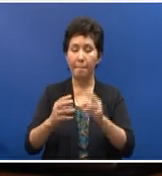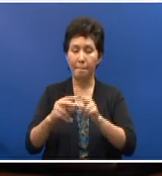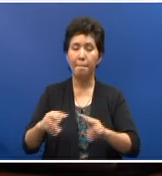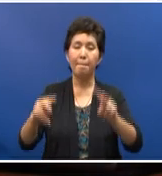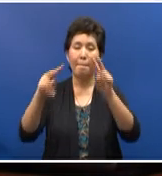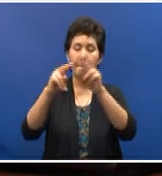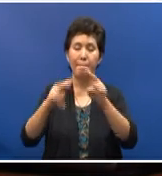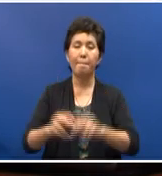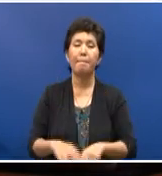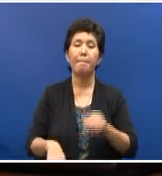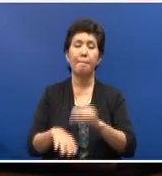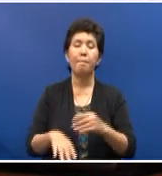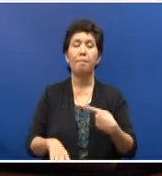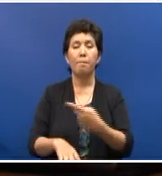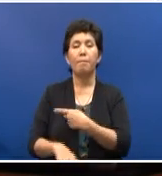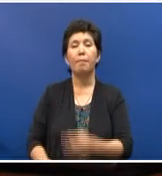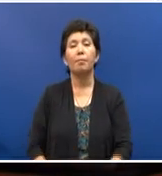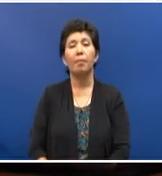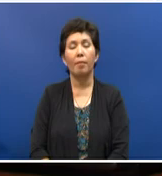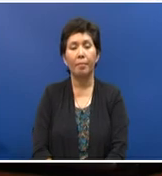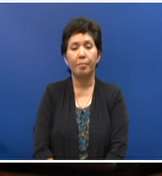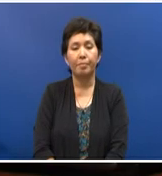study. Okay.